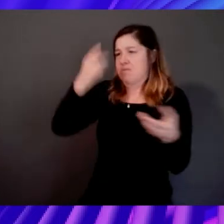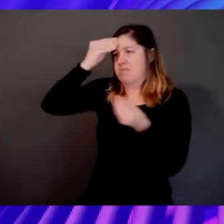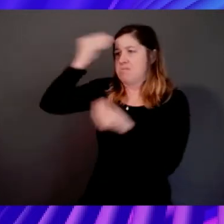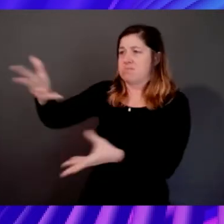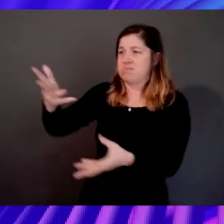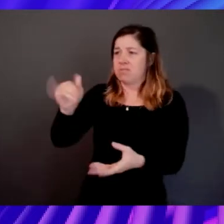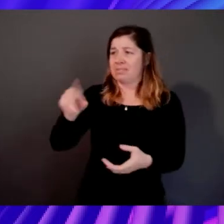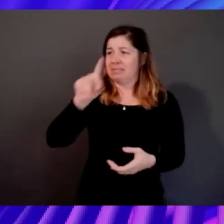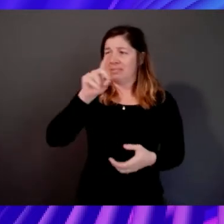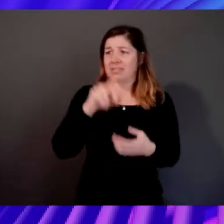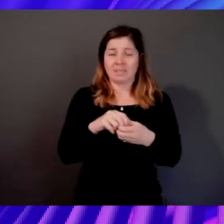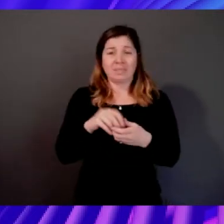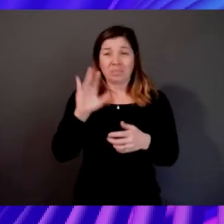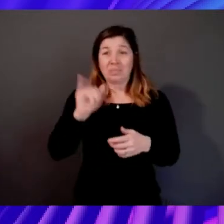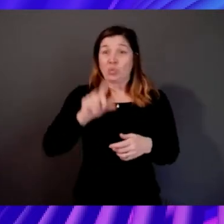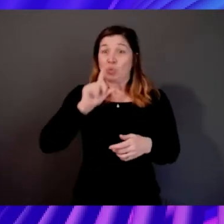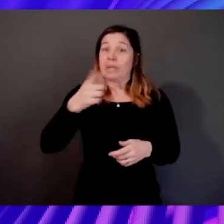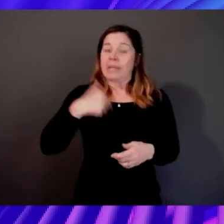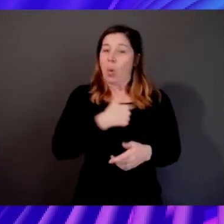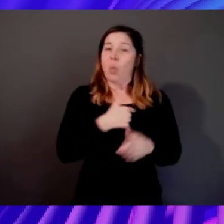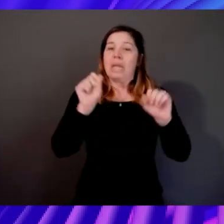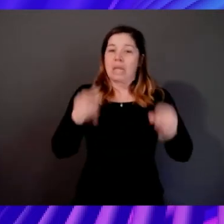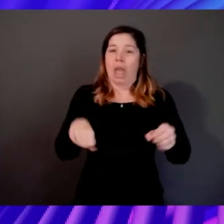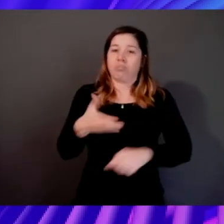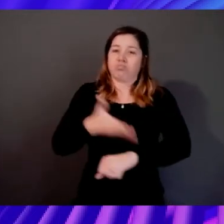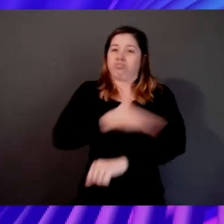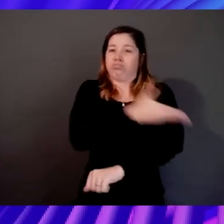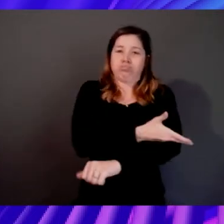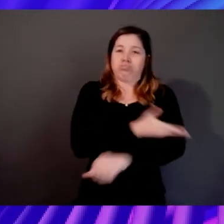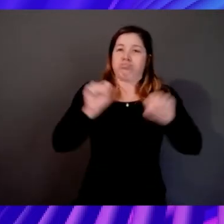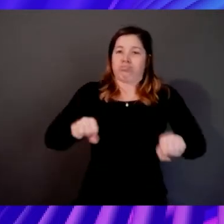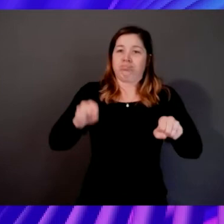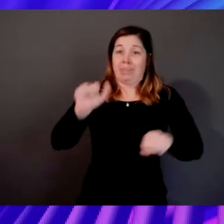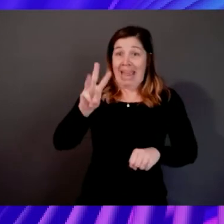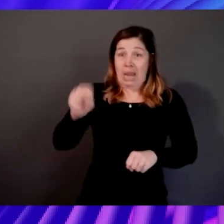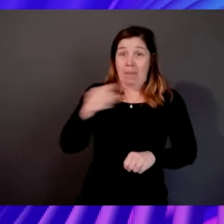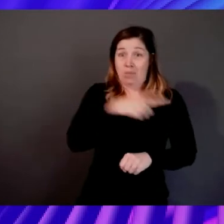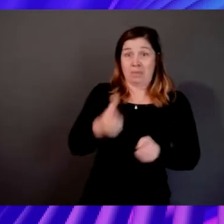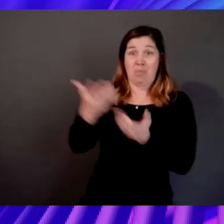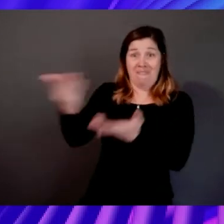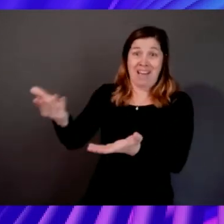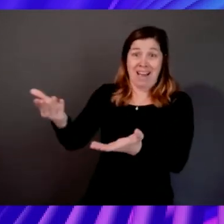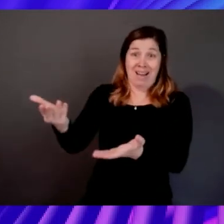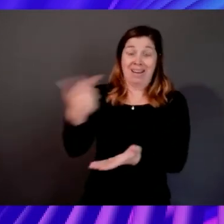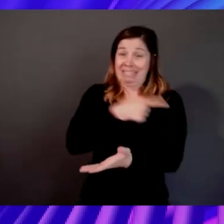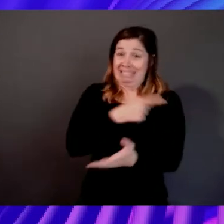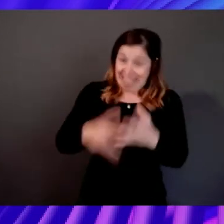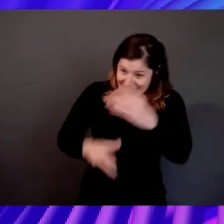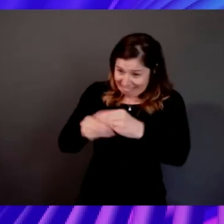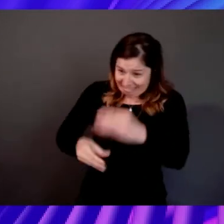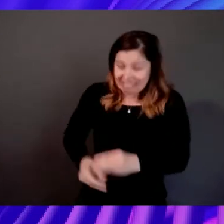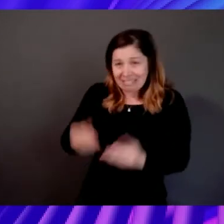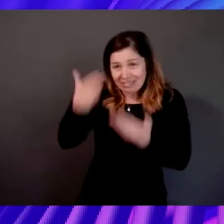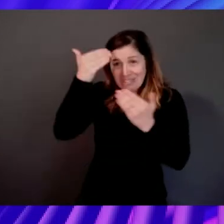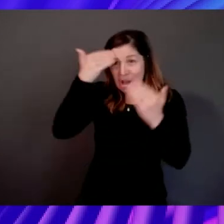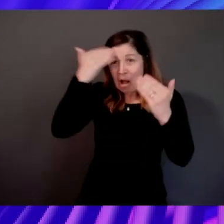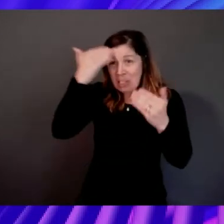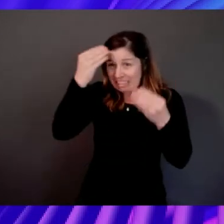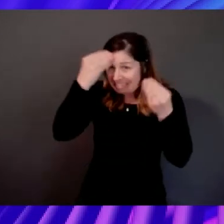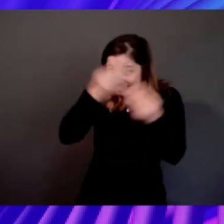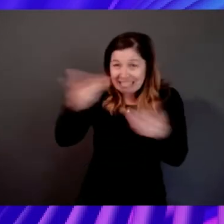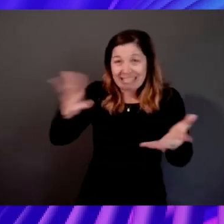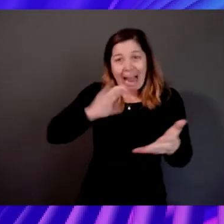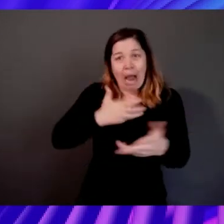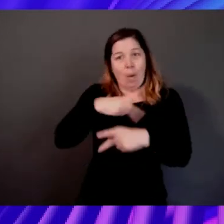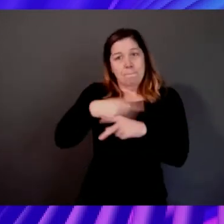really enrich the capabilities that AWS already provides by just giving additional telemetry, additional knowledge that we have across all of our product sets to help